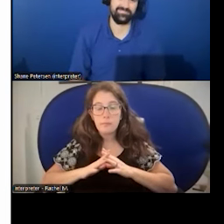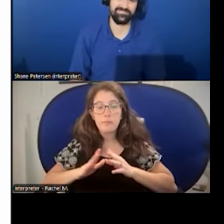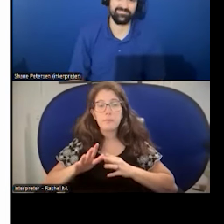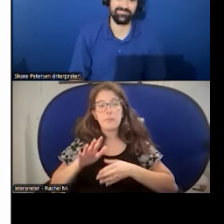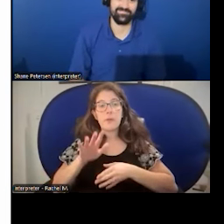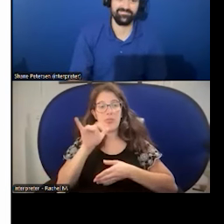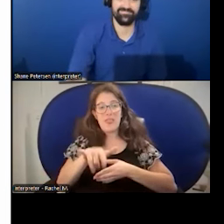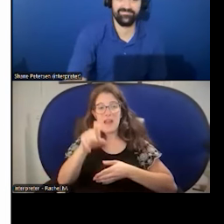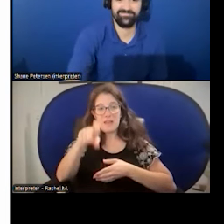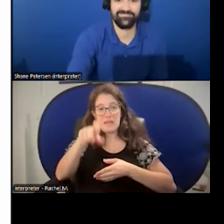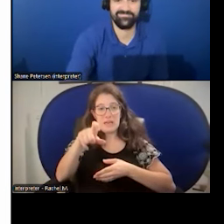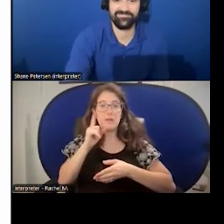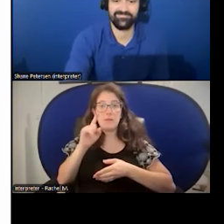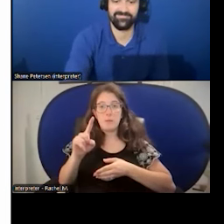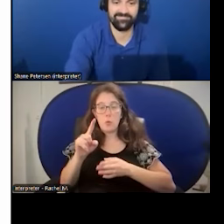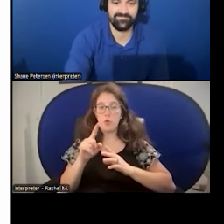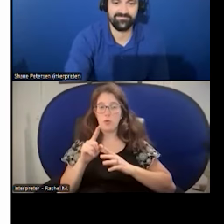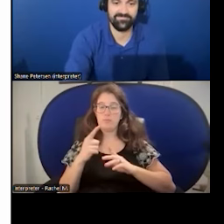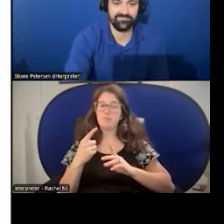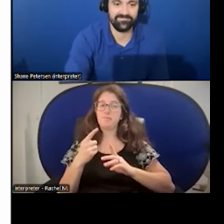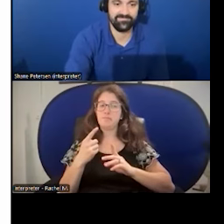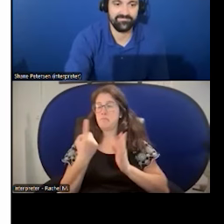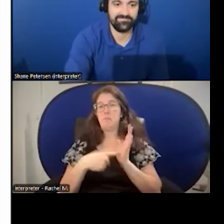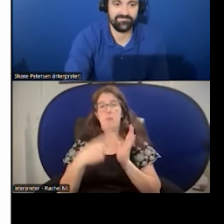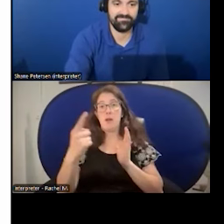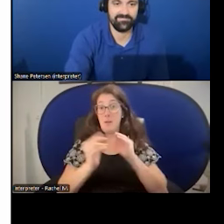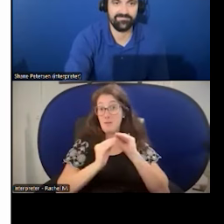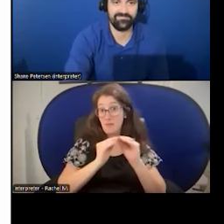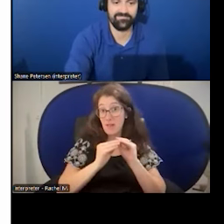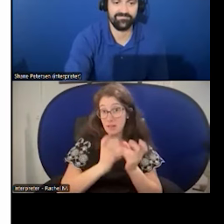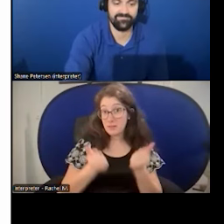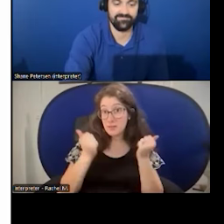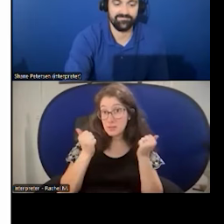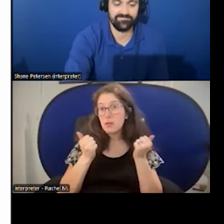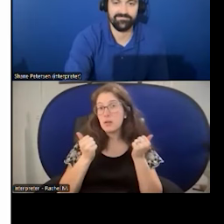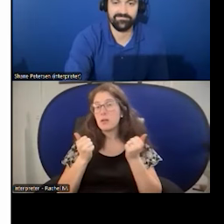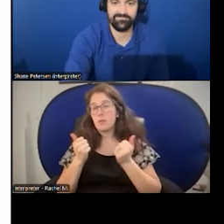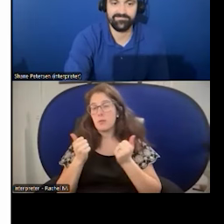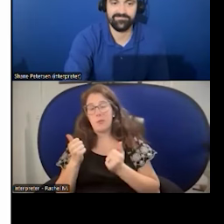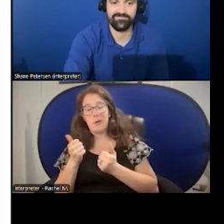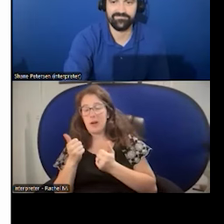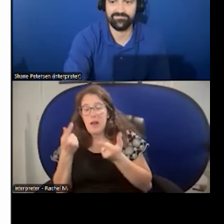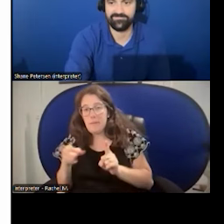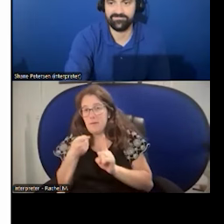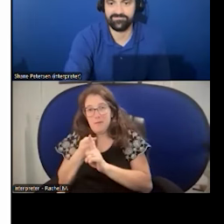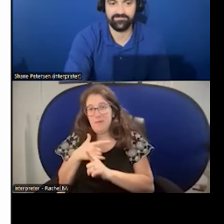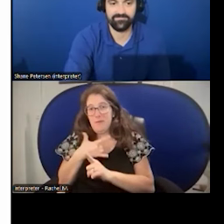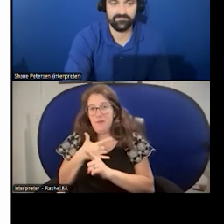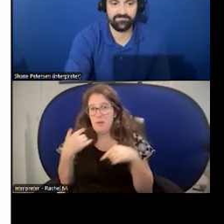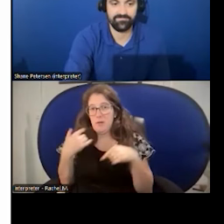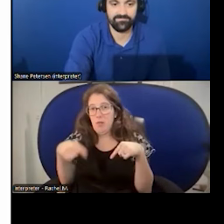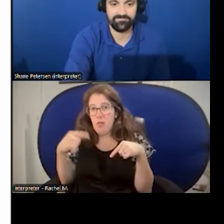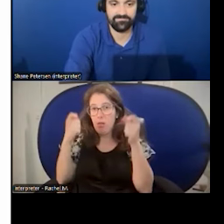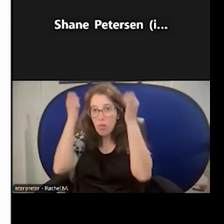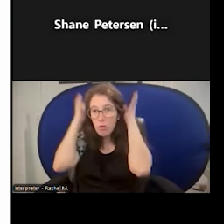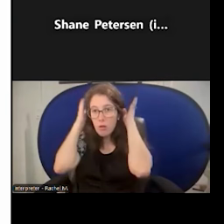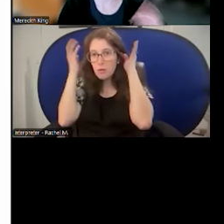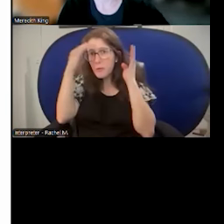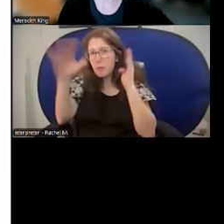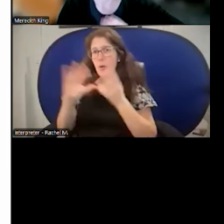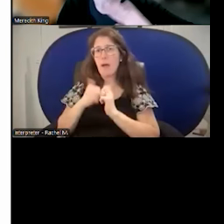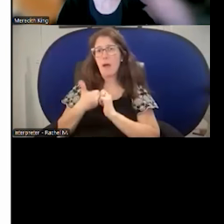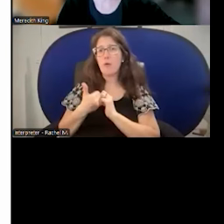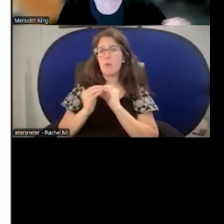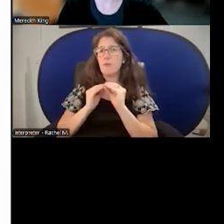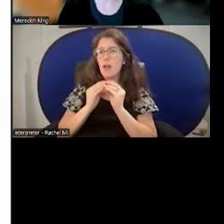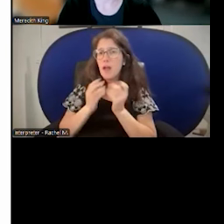need for those one-off fixes and that panic that you feel with it, where you don't exactly know what you're supposed to be doing or how you're supposed to fix it. You're going to